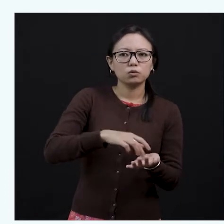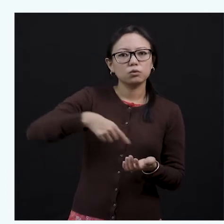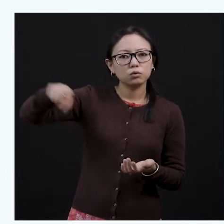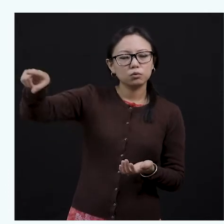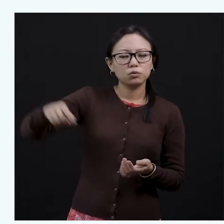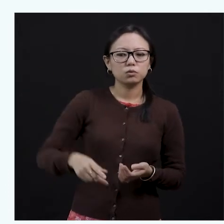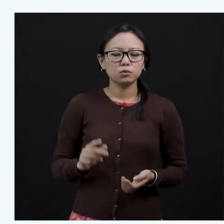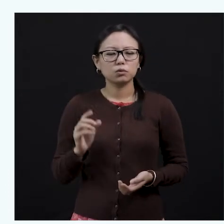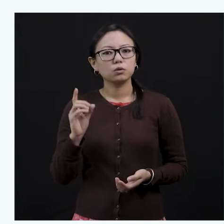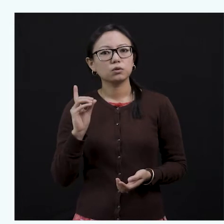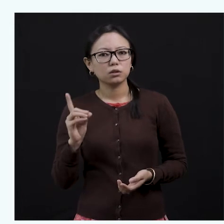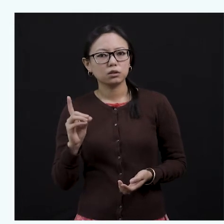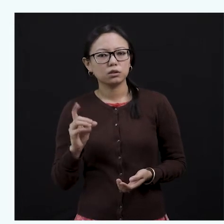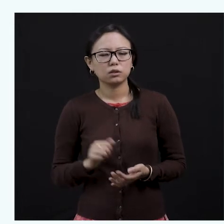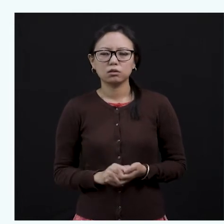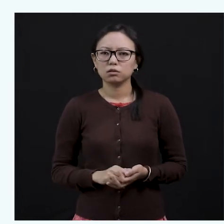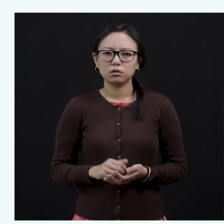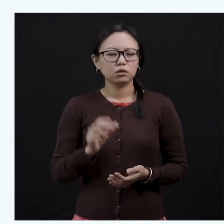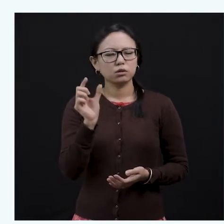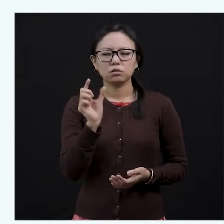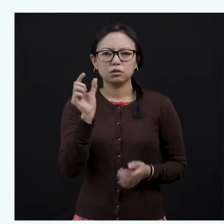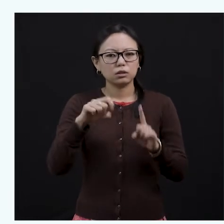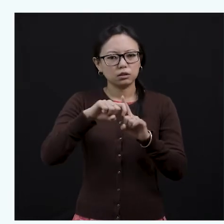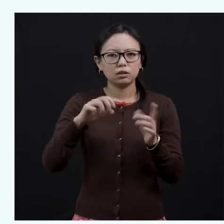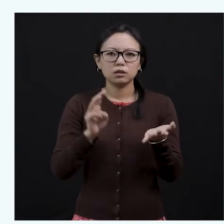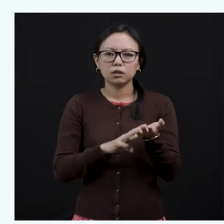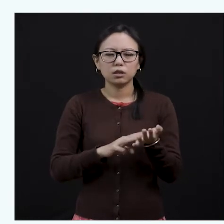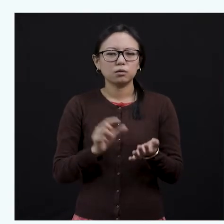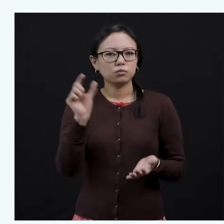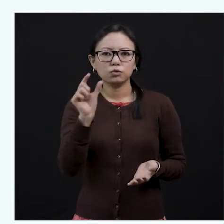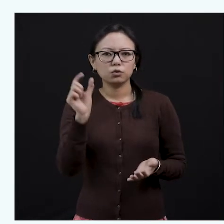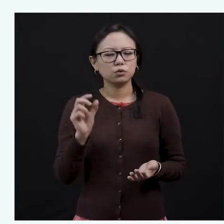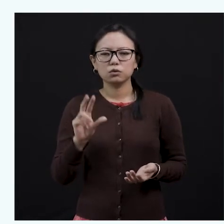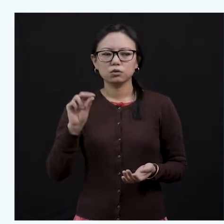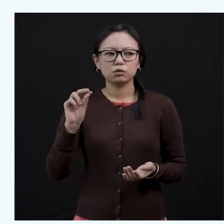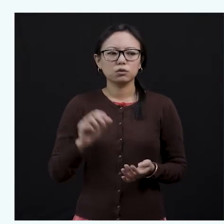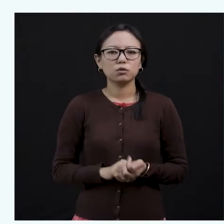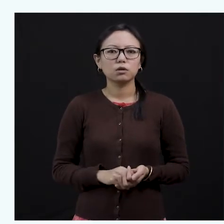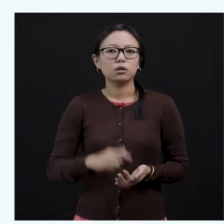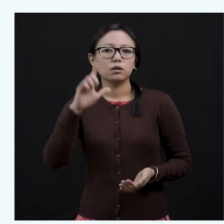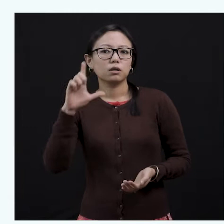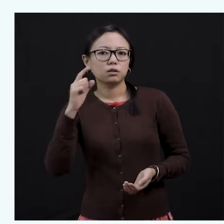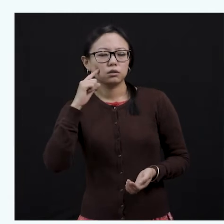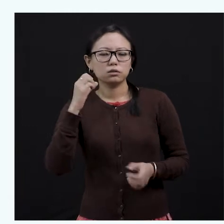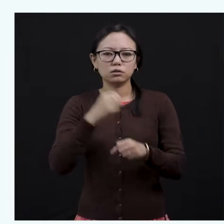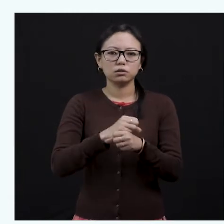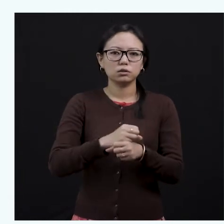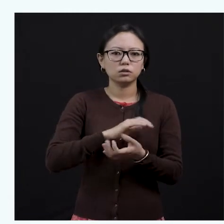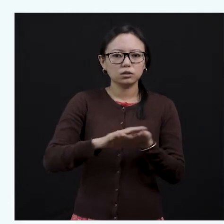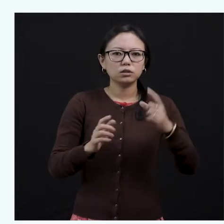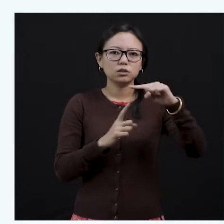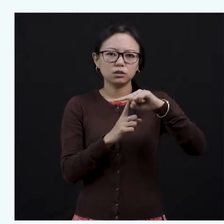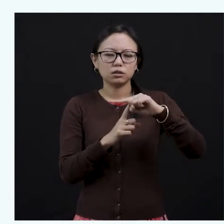very far away from one another, we count them in light years, all right? So these light years you will study in your